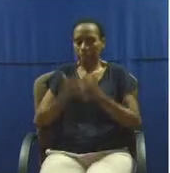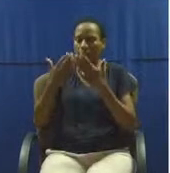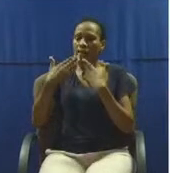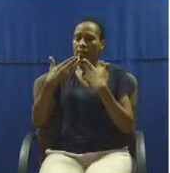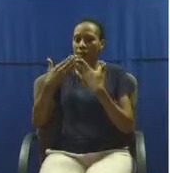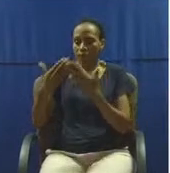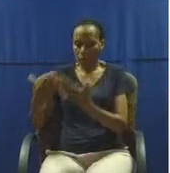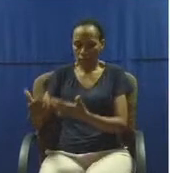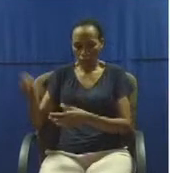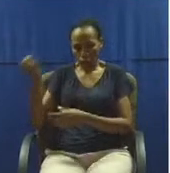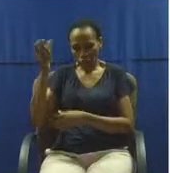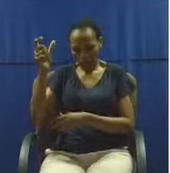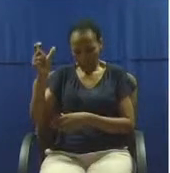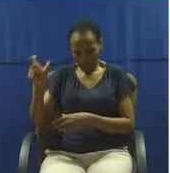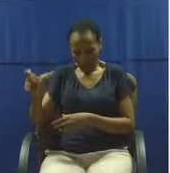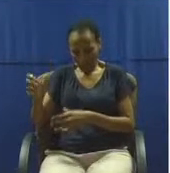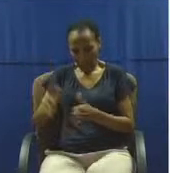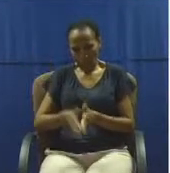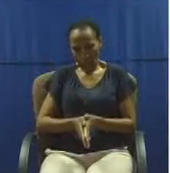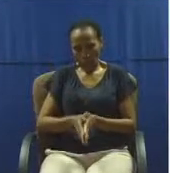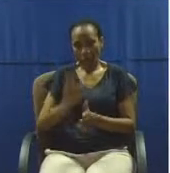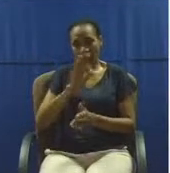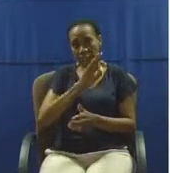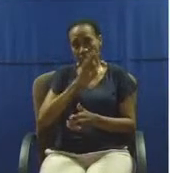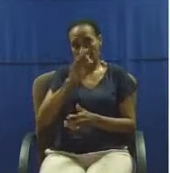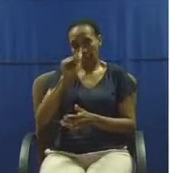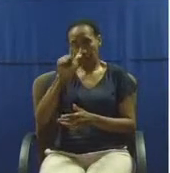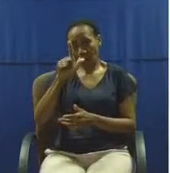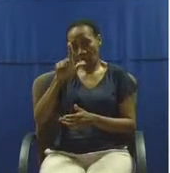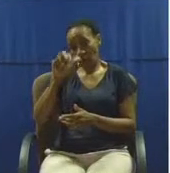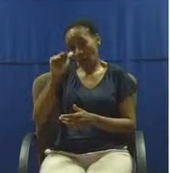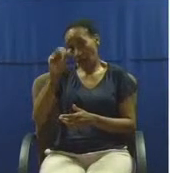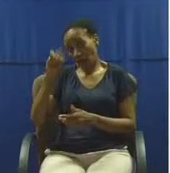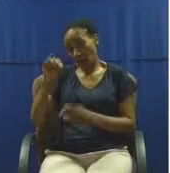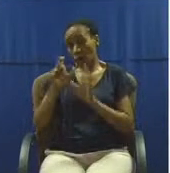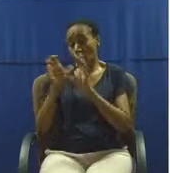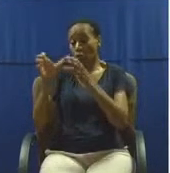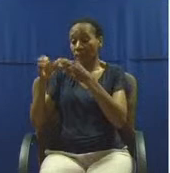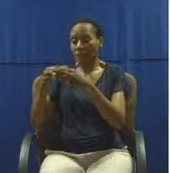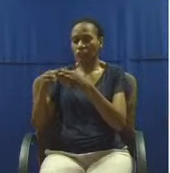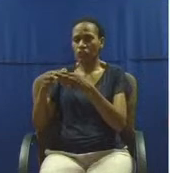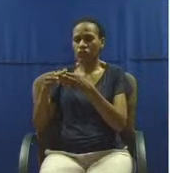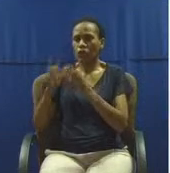you, Honourable Speaker. The Farlam Commission made a number of